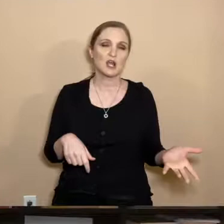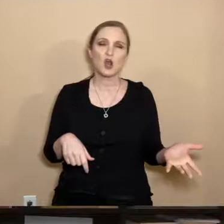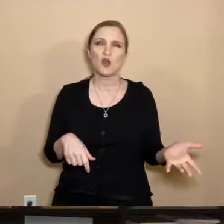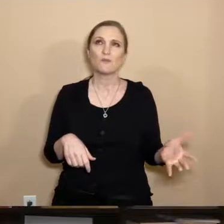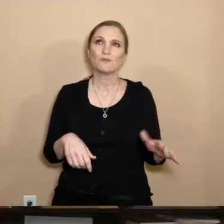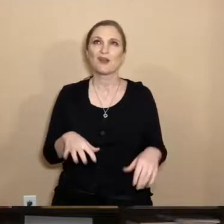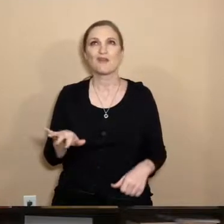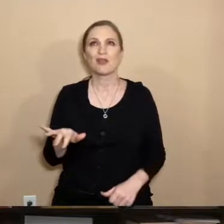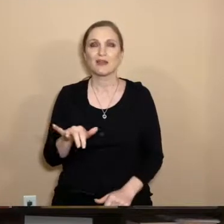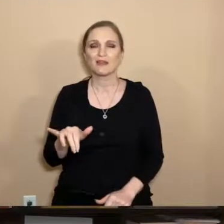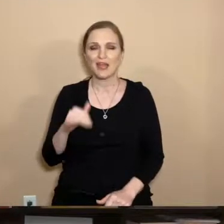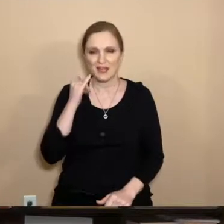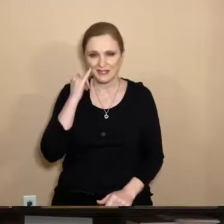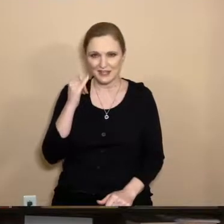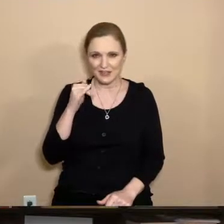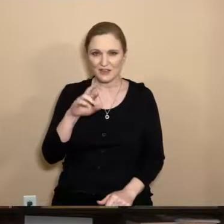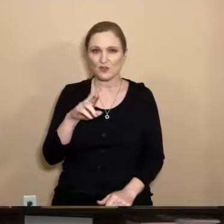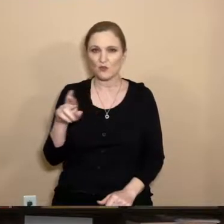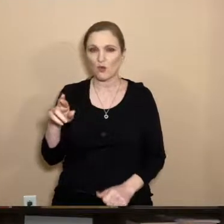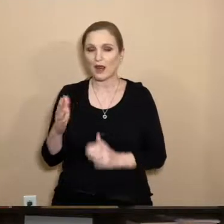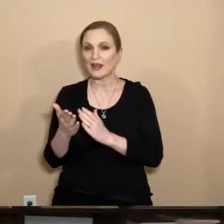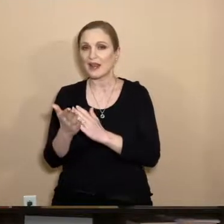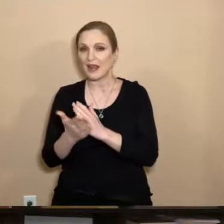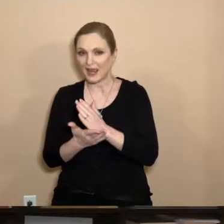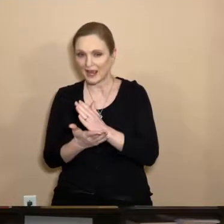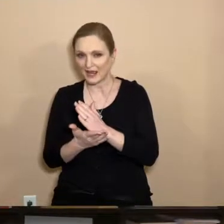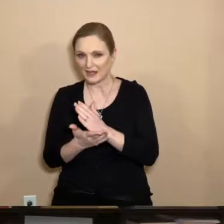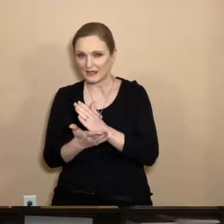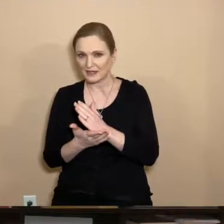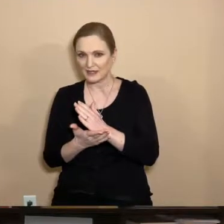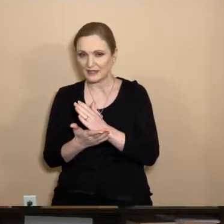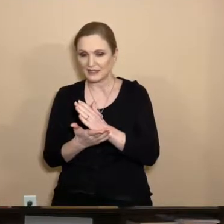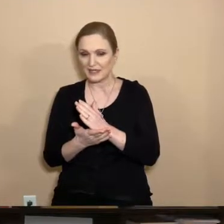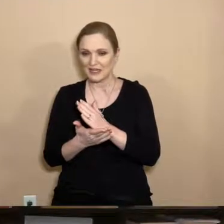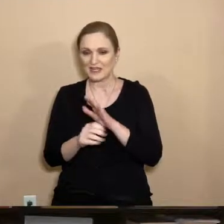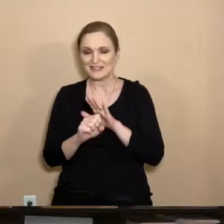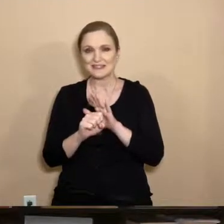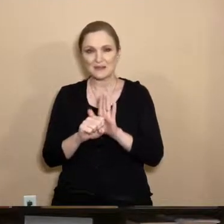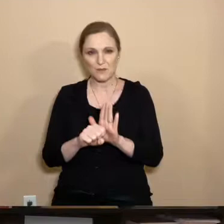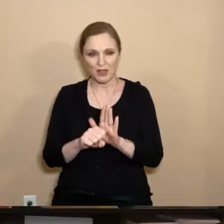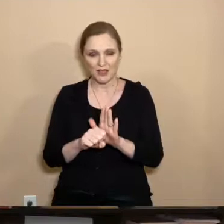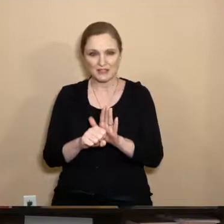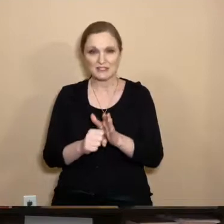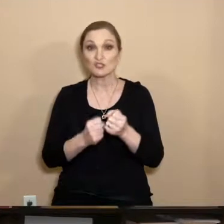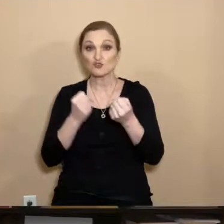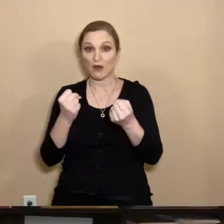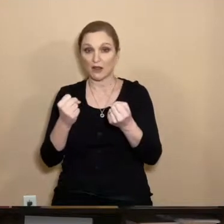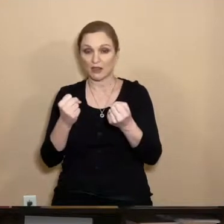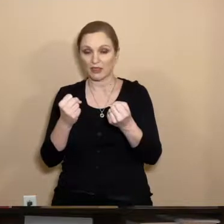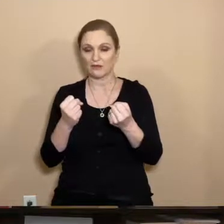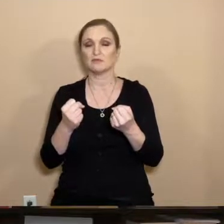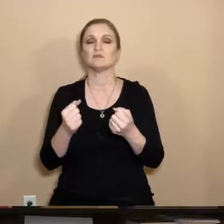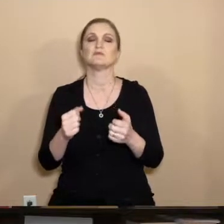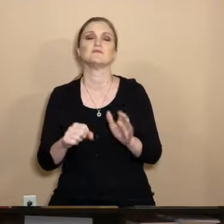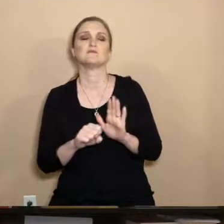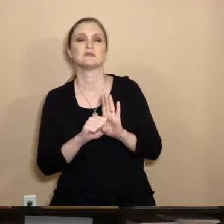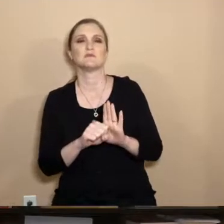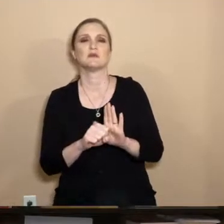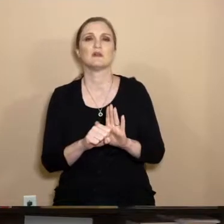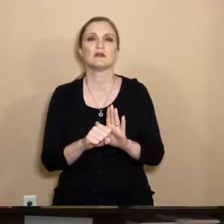that the right hand, if you will, is a symbol of strength, a symbol of